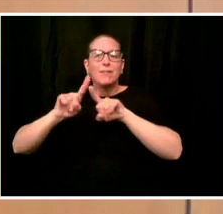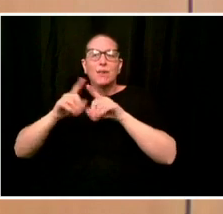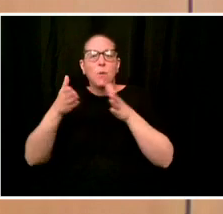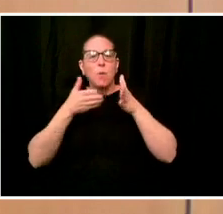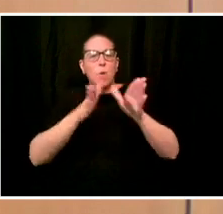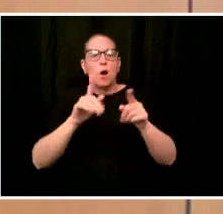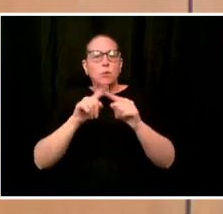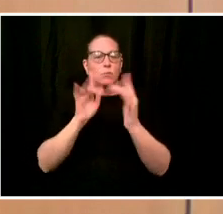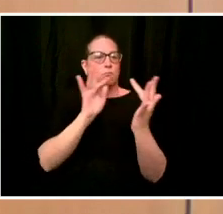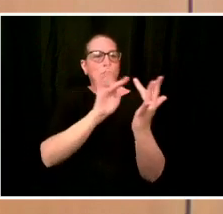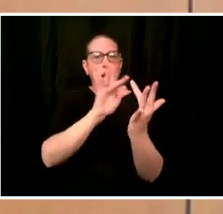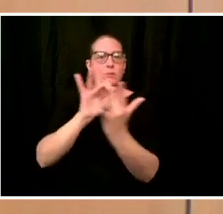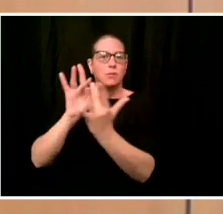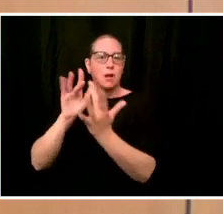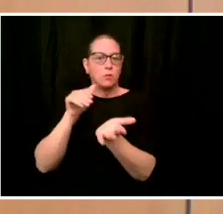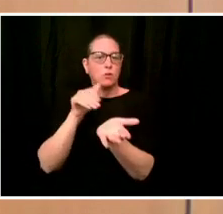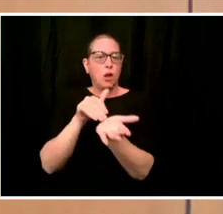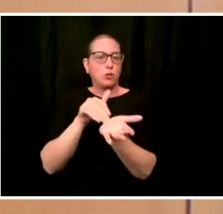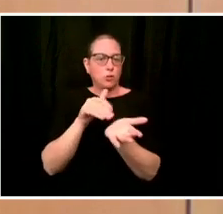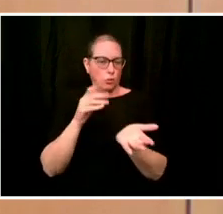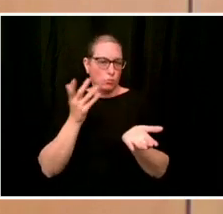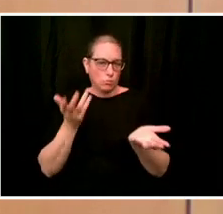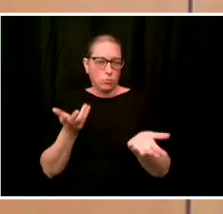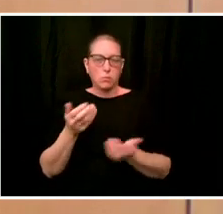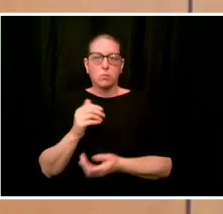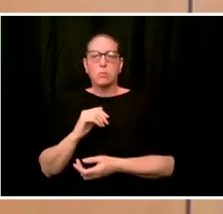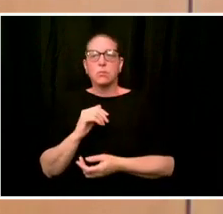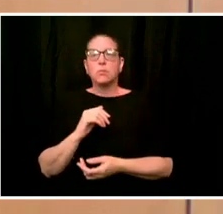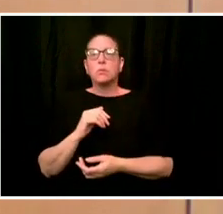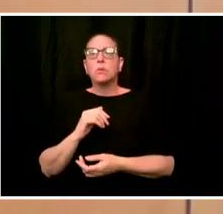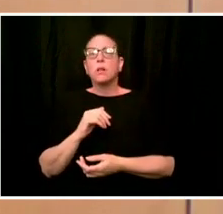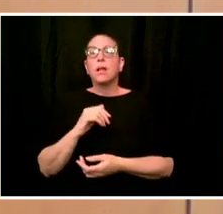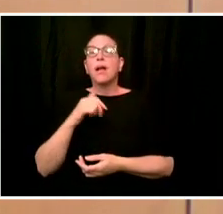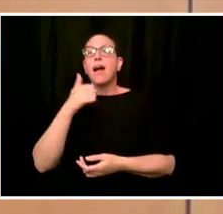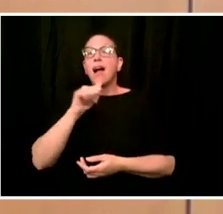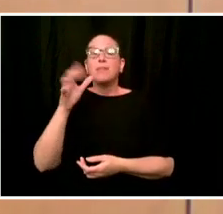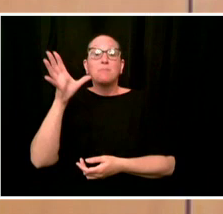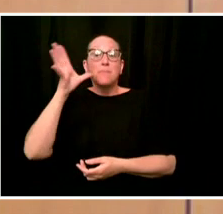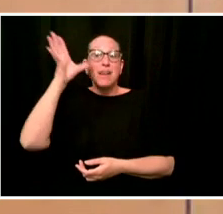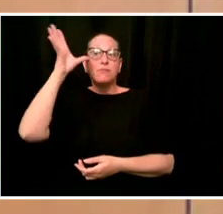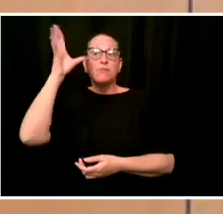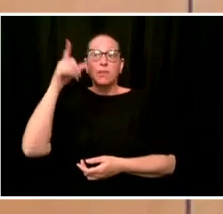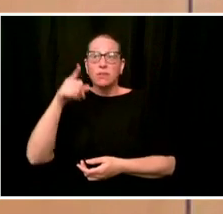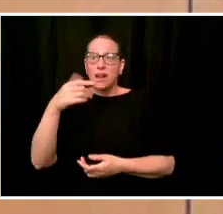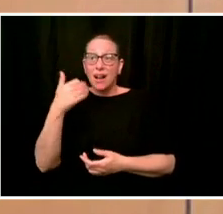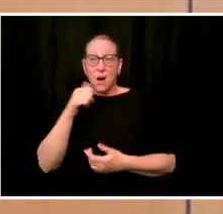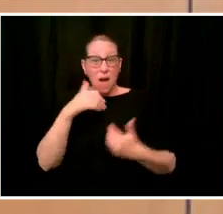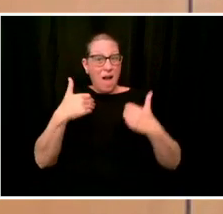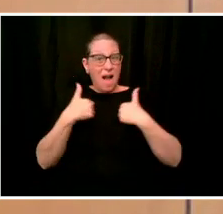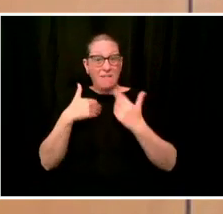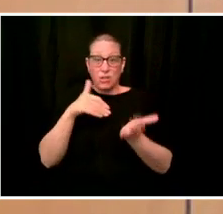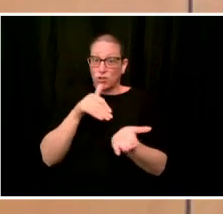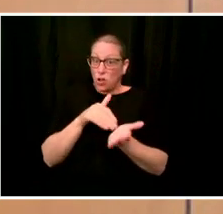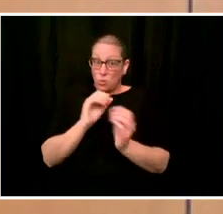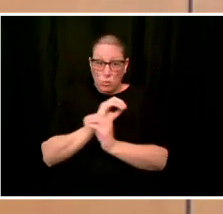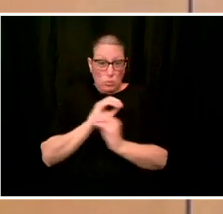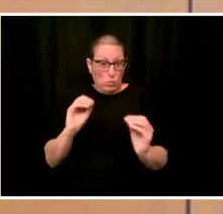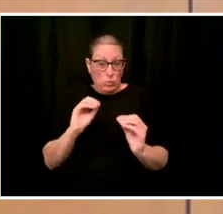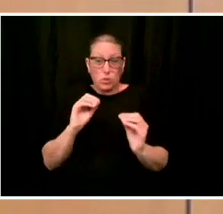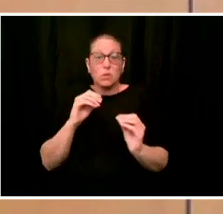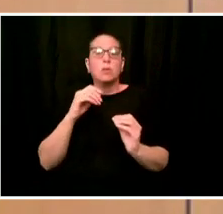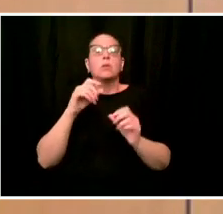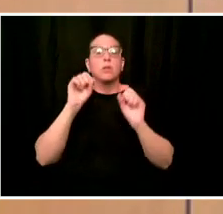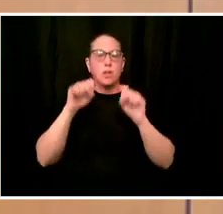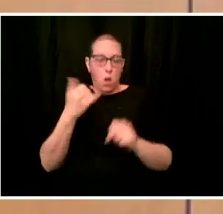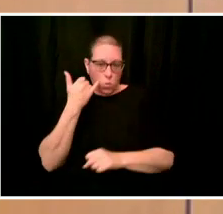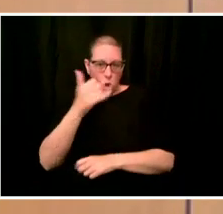mentioned, any parent who doesn't have a pediatrician, certainly we encourage them